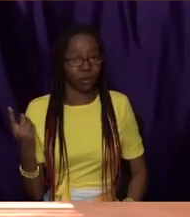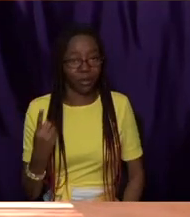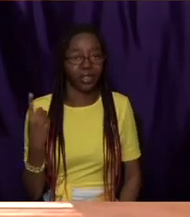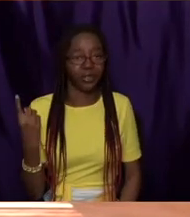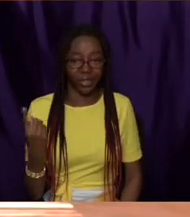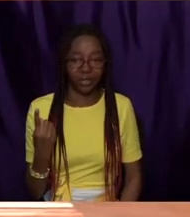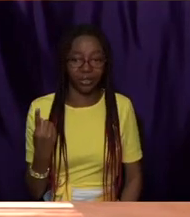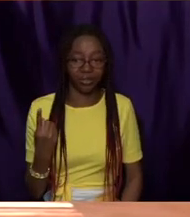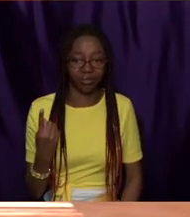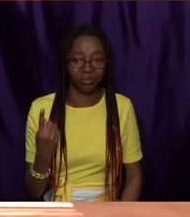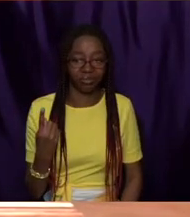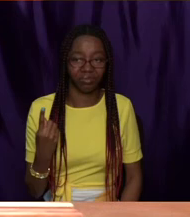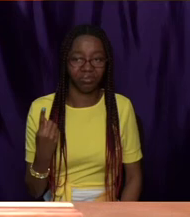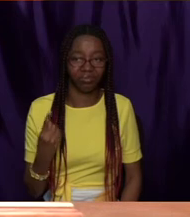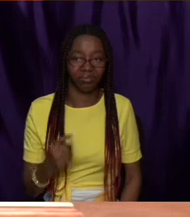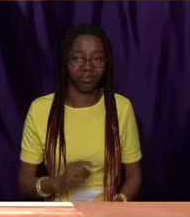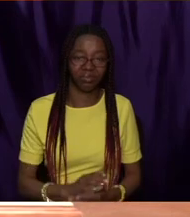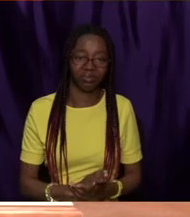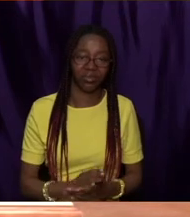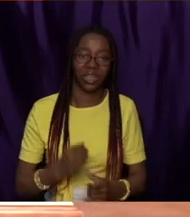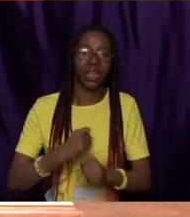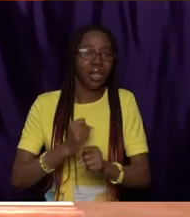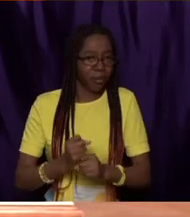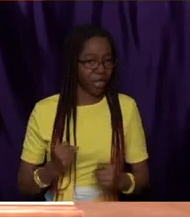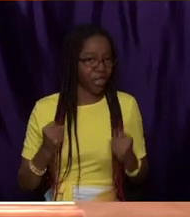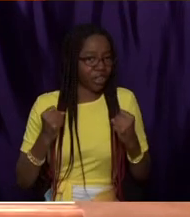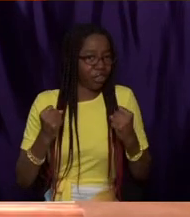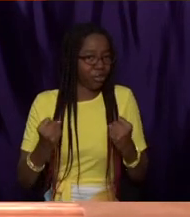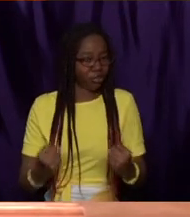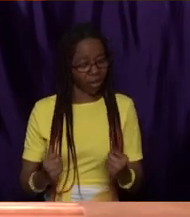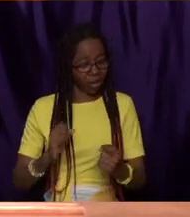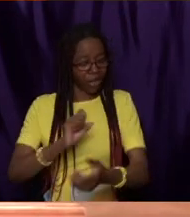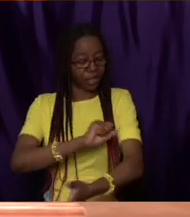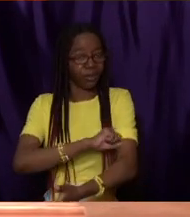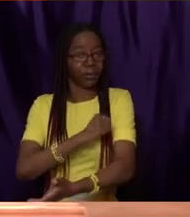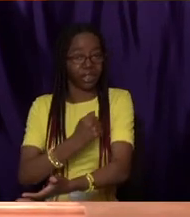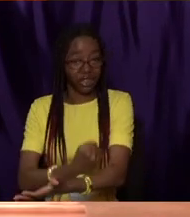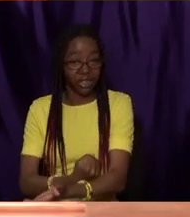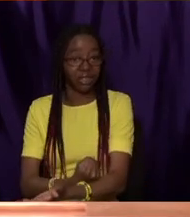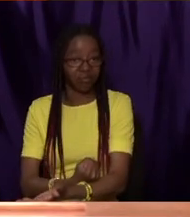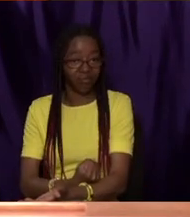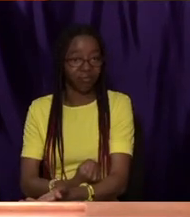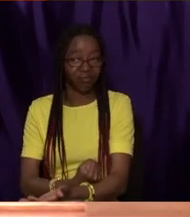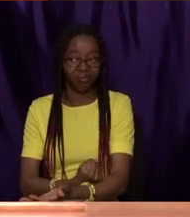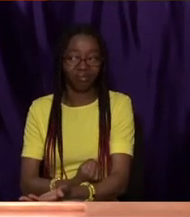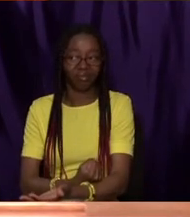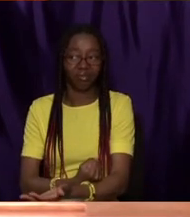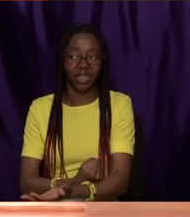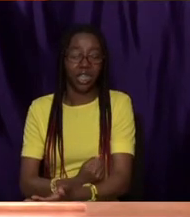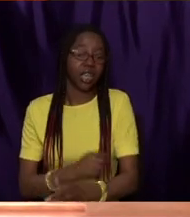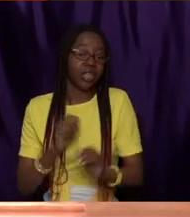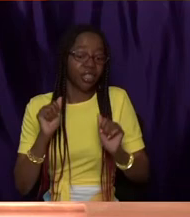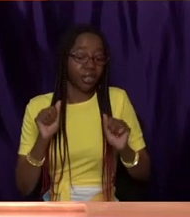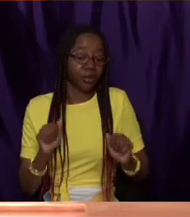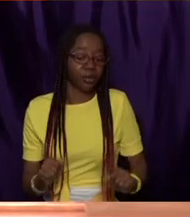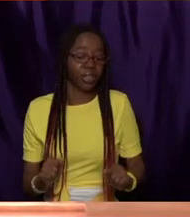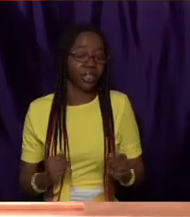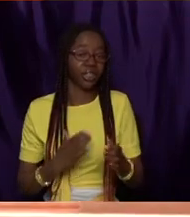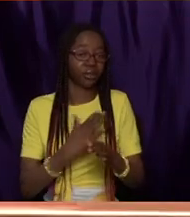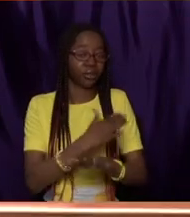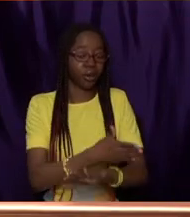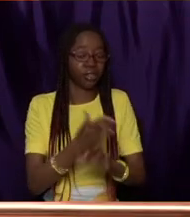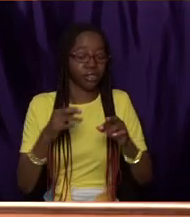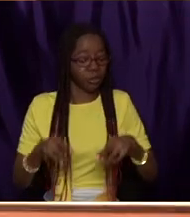yourself. Make us strong and courageous. that we might cross the